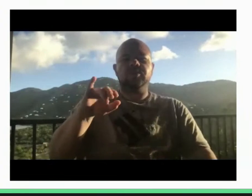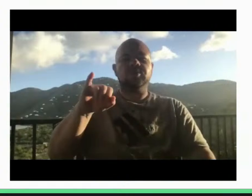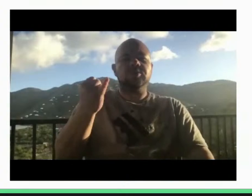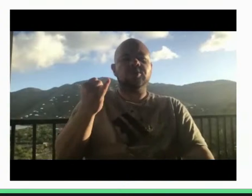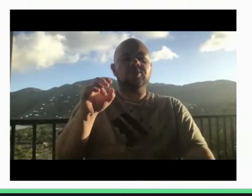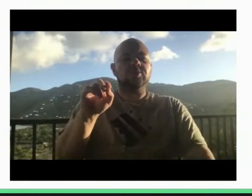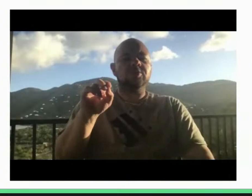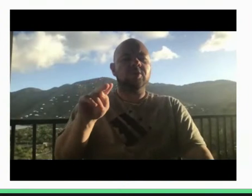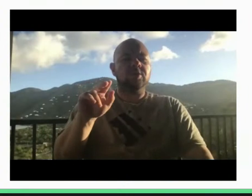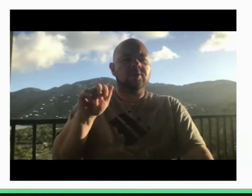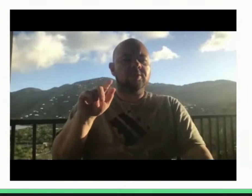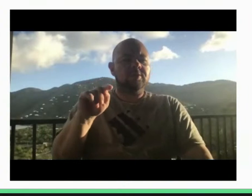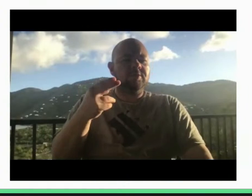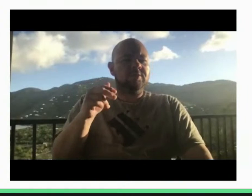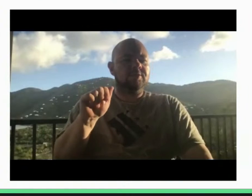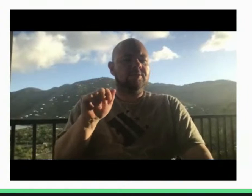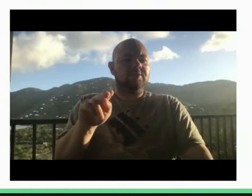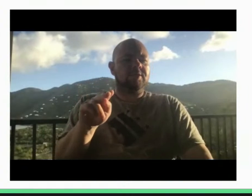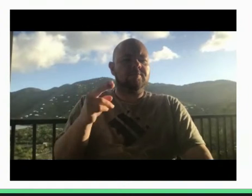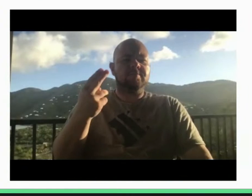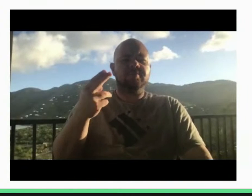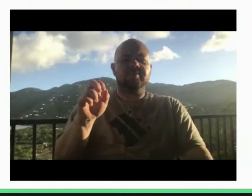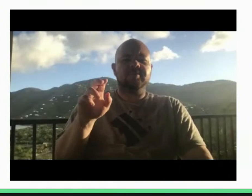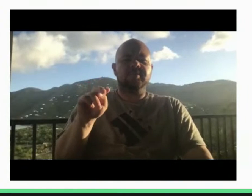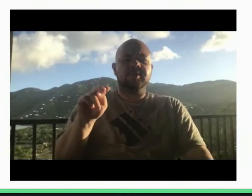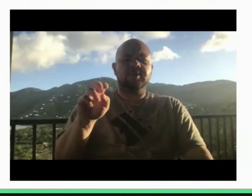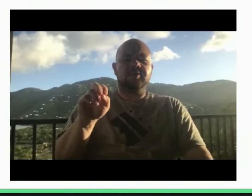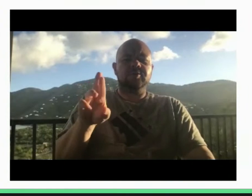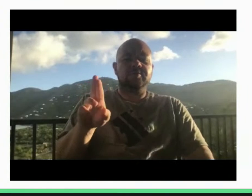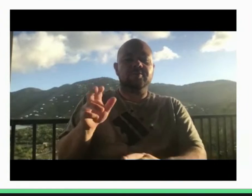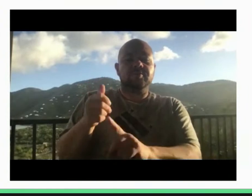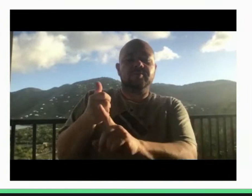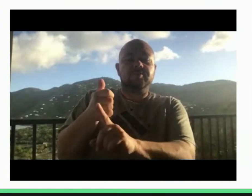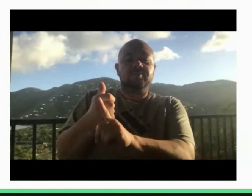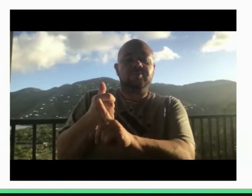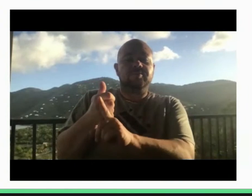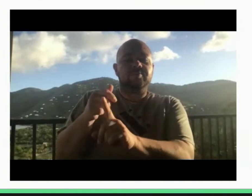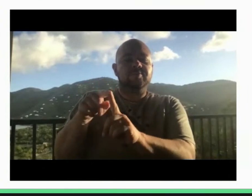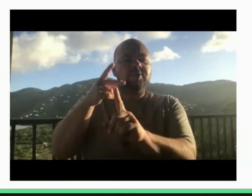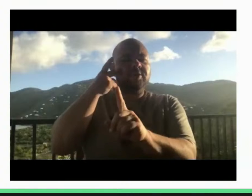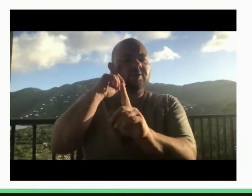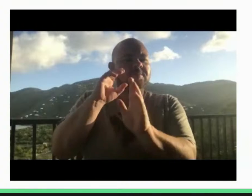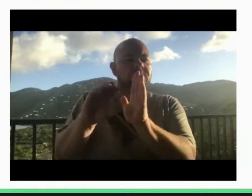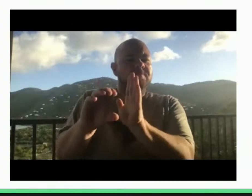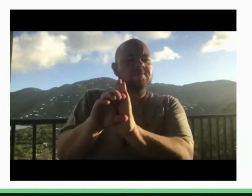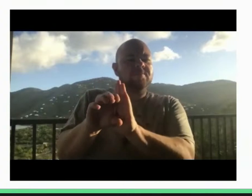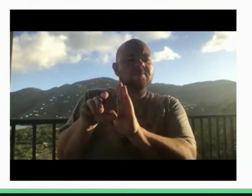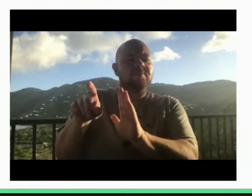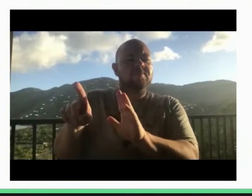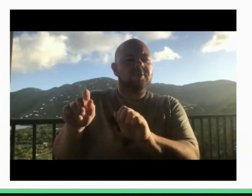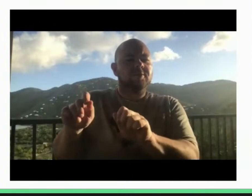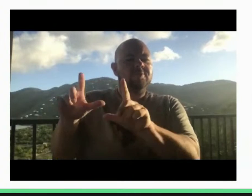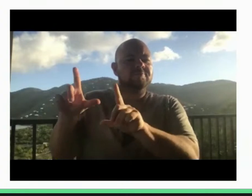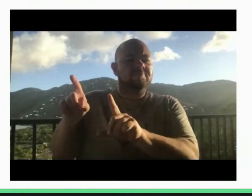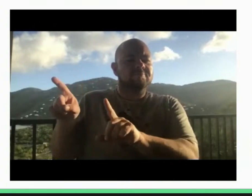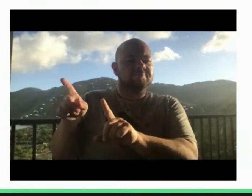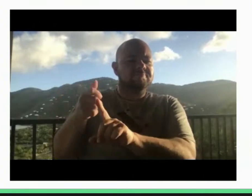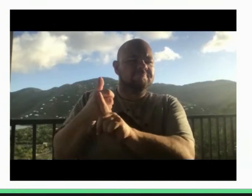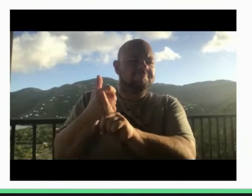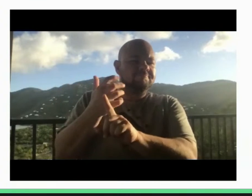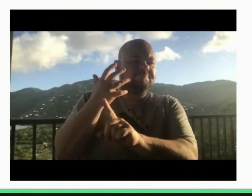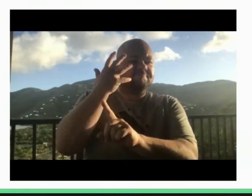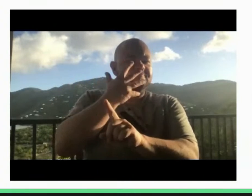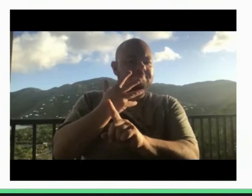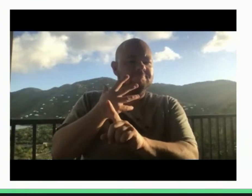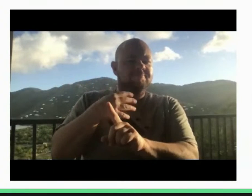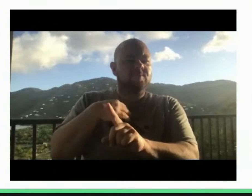A lot of this is based on my work with Dr. Jonathan Henner, who you can see in this image next to me.